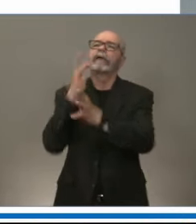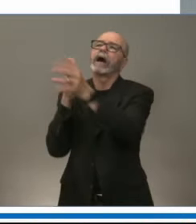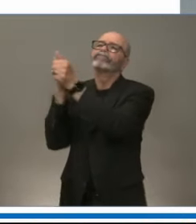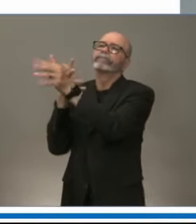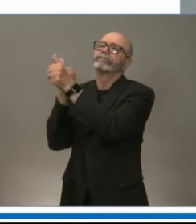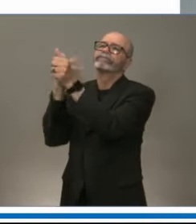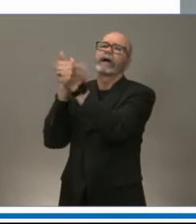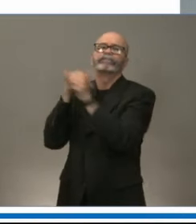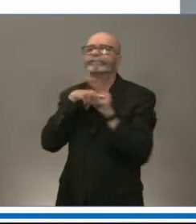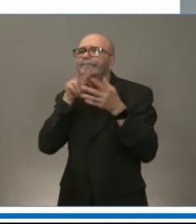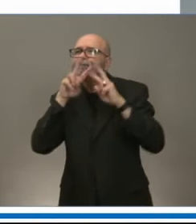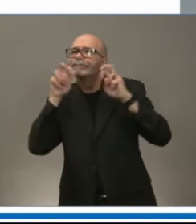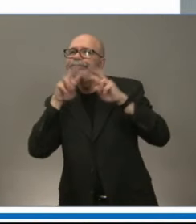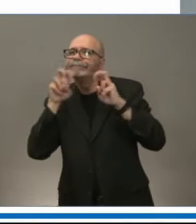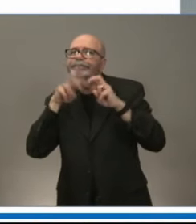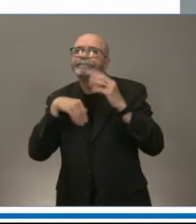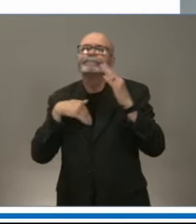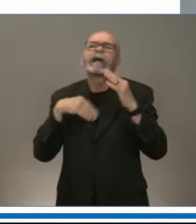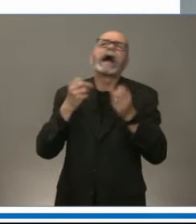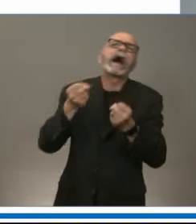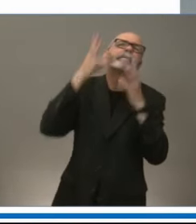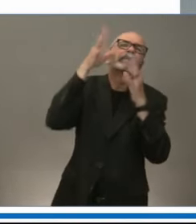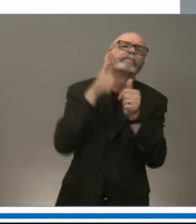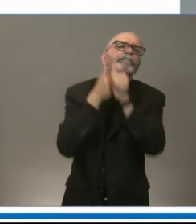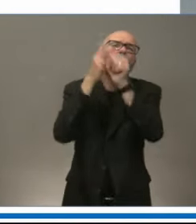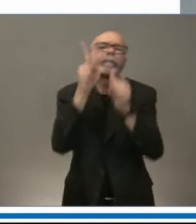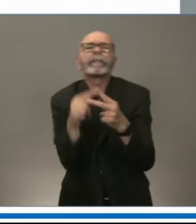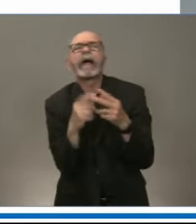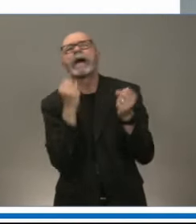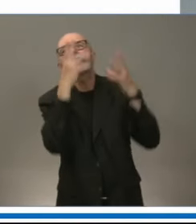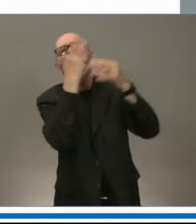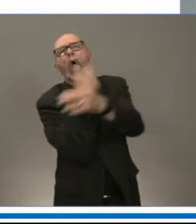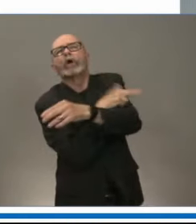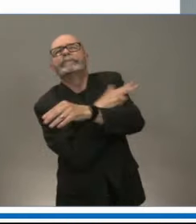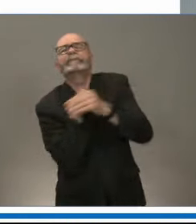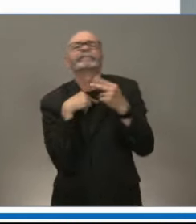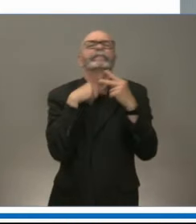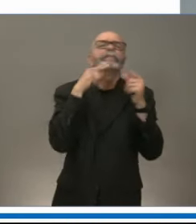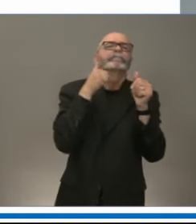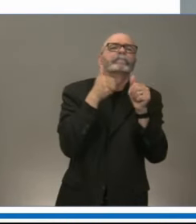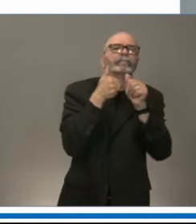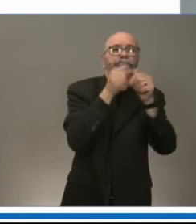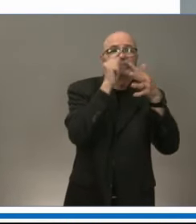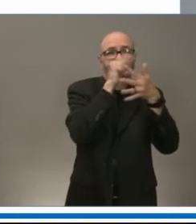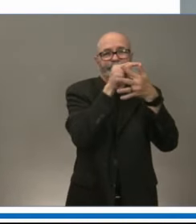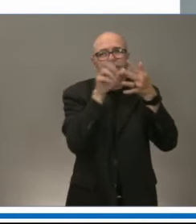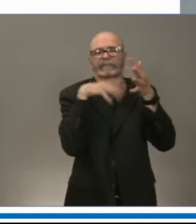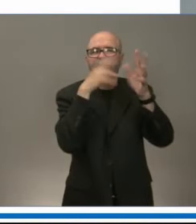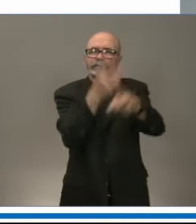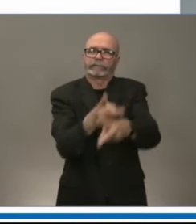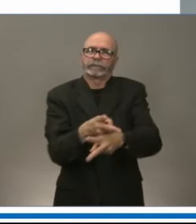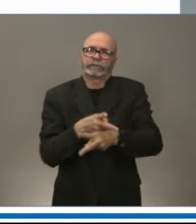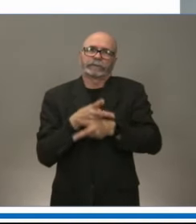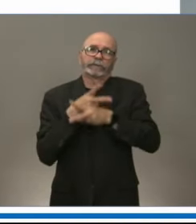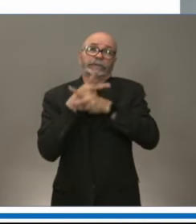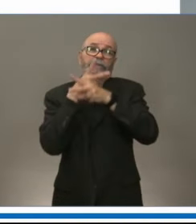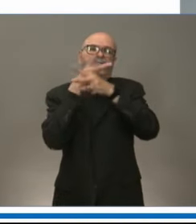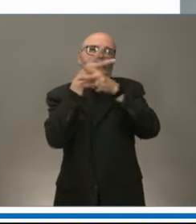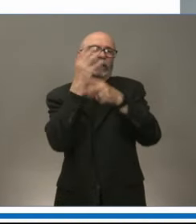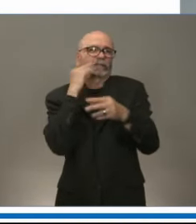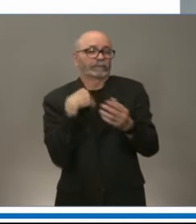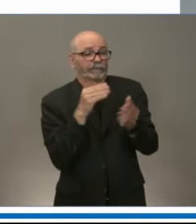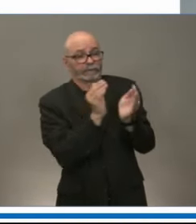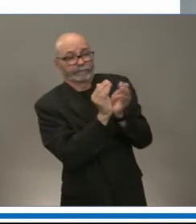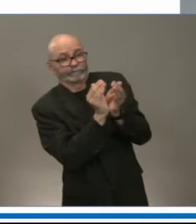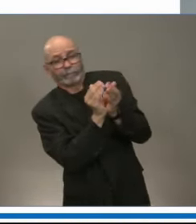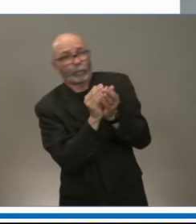that. We have to be careful about what we put up there, that especially when our numbers are small, that we don't identify somebody